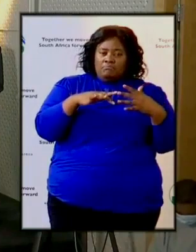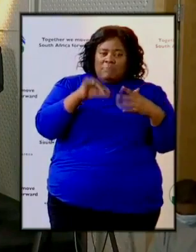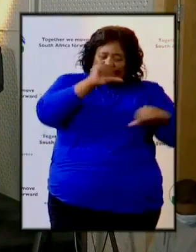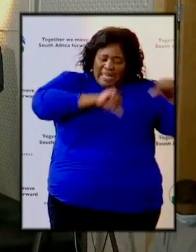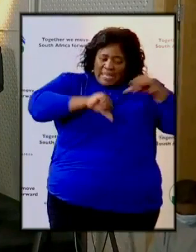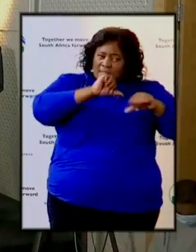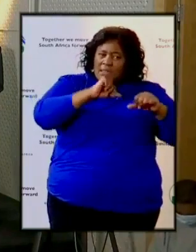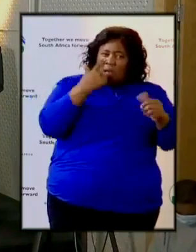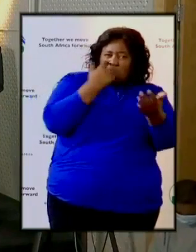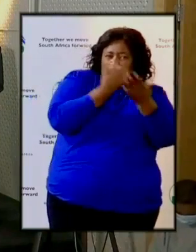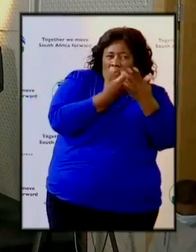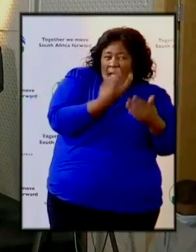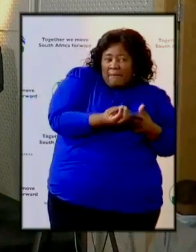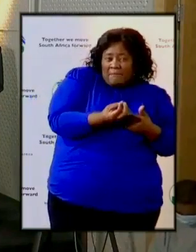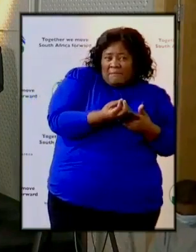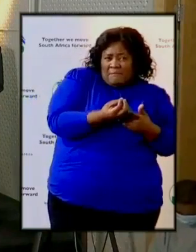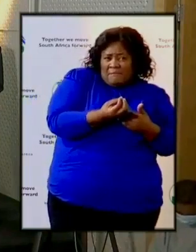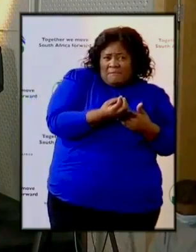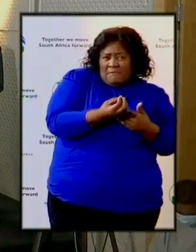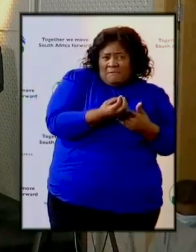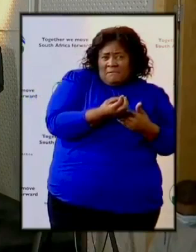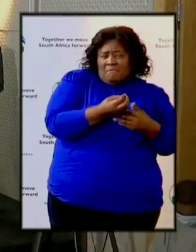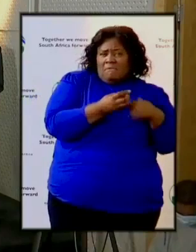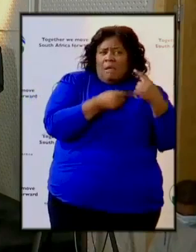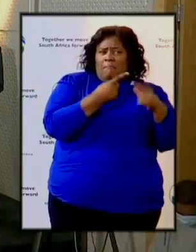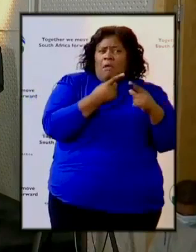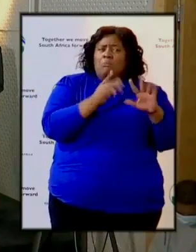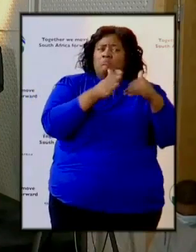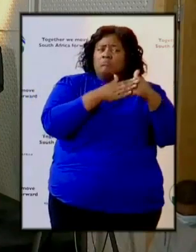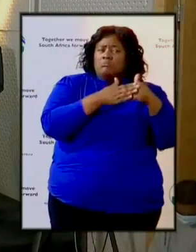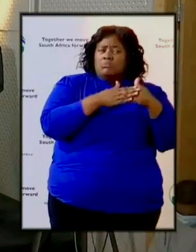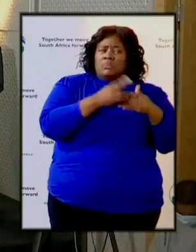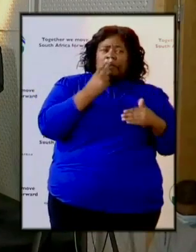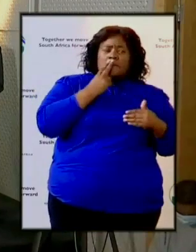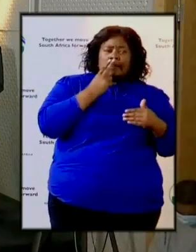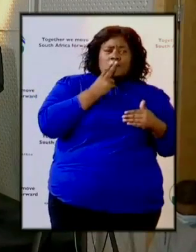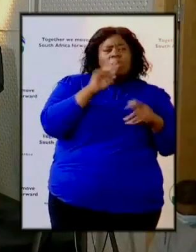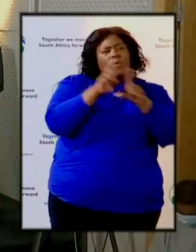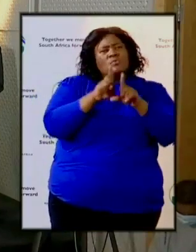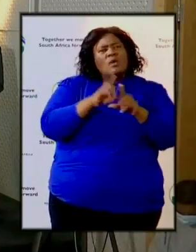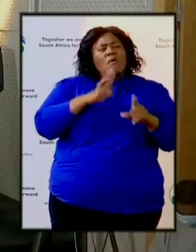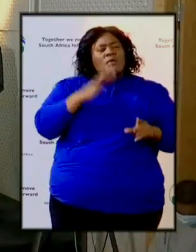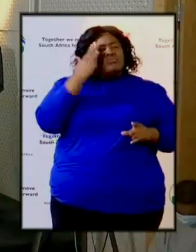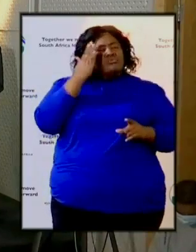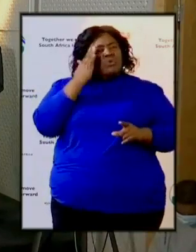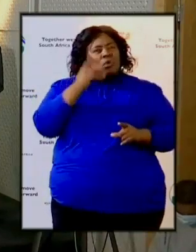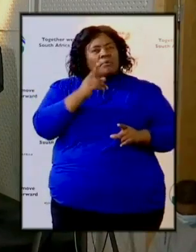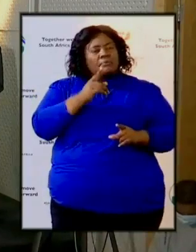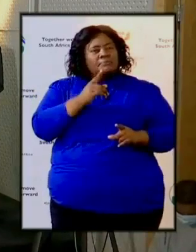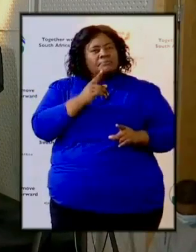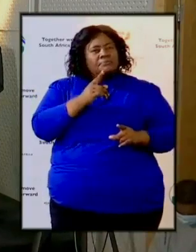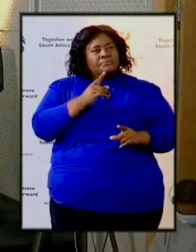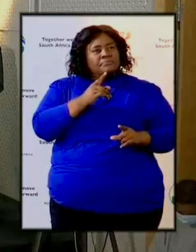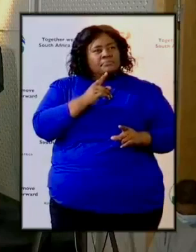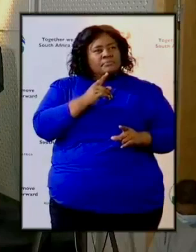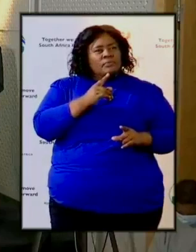were regarding cigarettes? And also, just as a by the way question, I just wanted to find out, Minister, or Minister